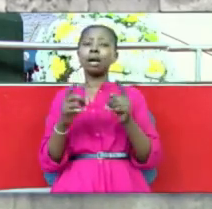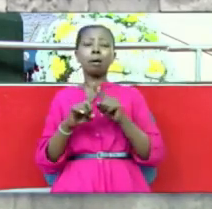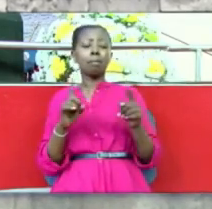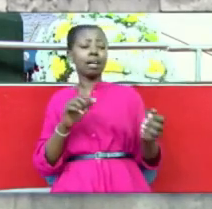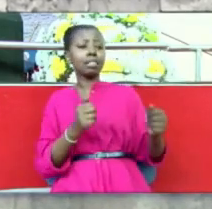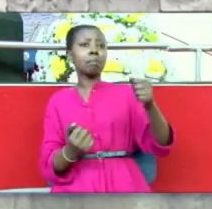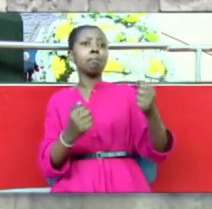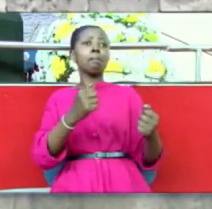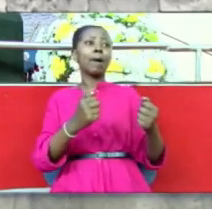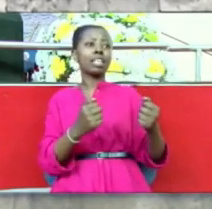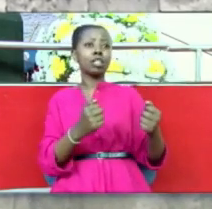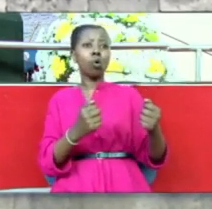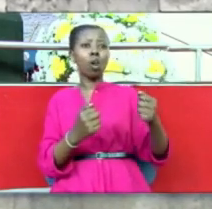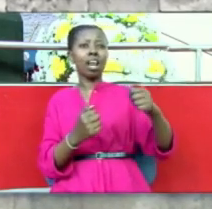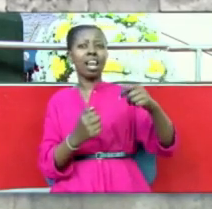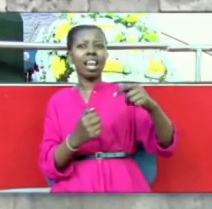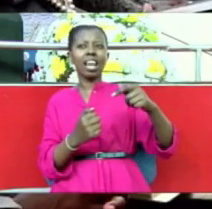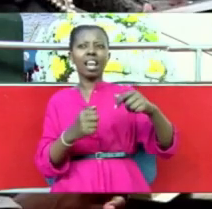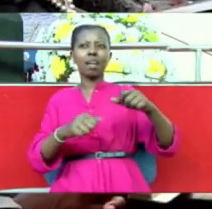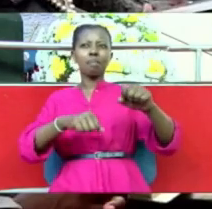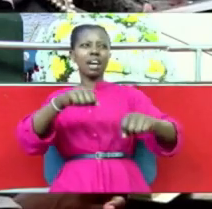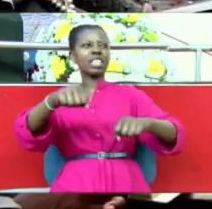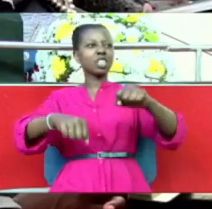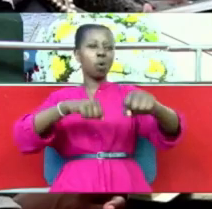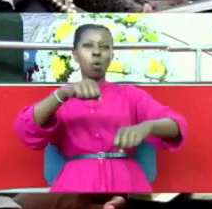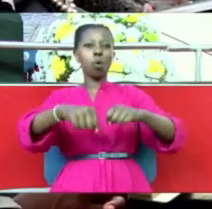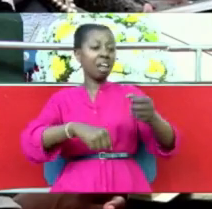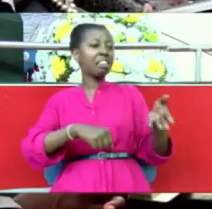Some shoes that you wore when you are in form 6.